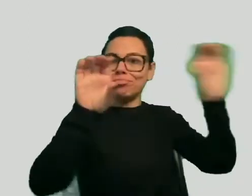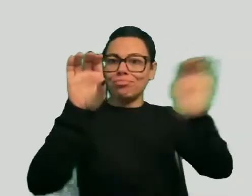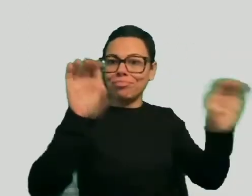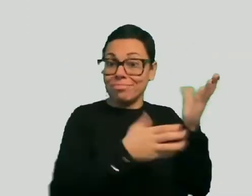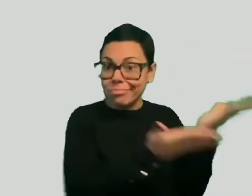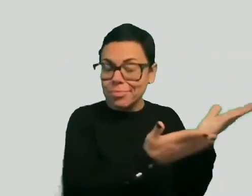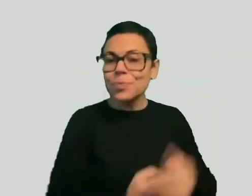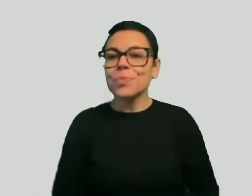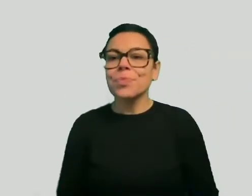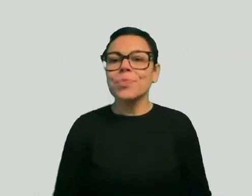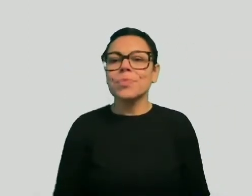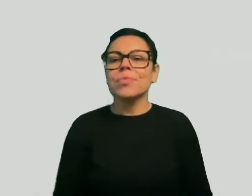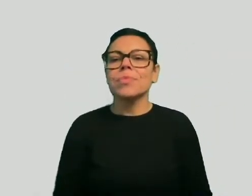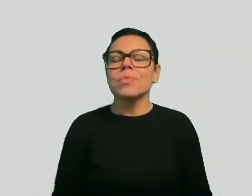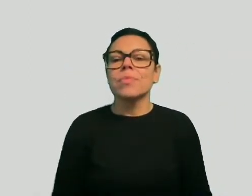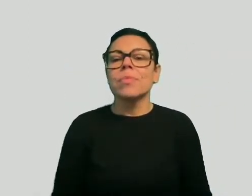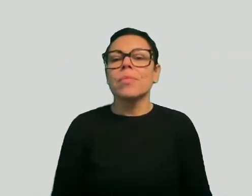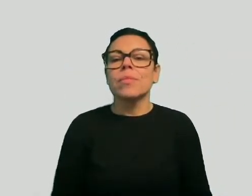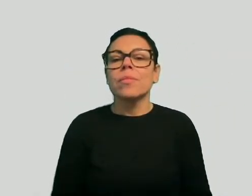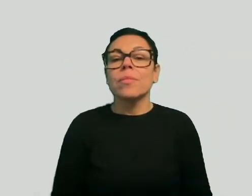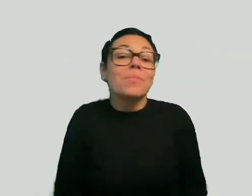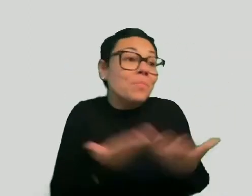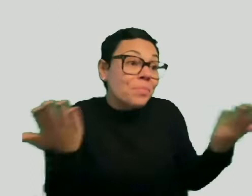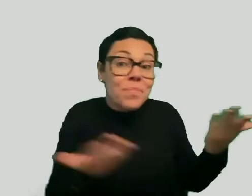yeah. Hi, welcome. Thank